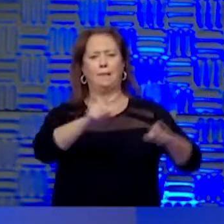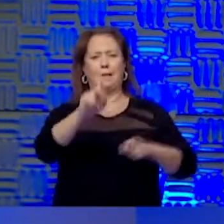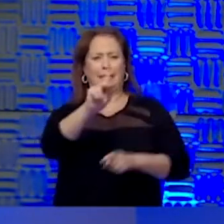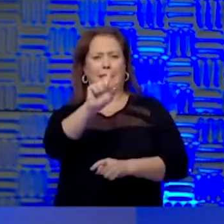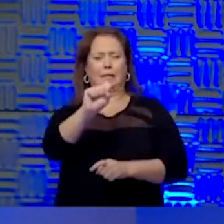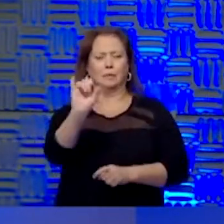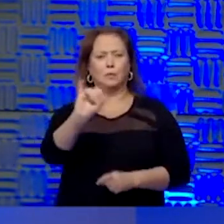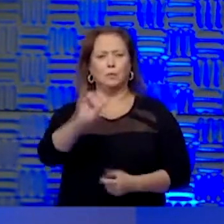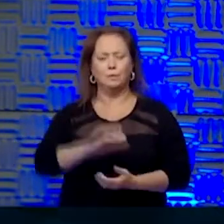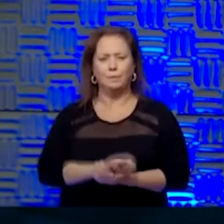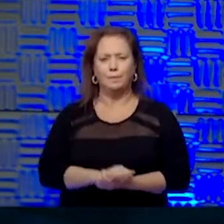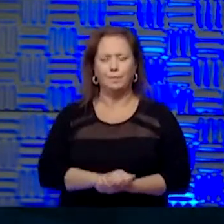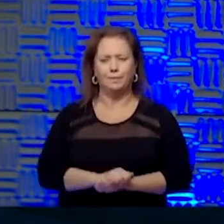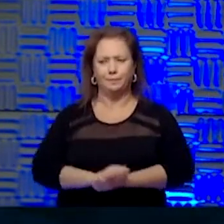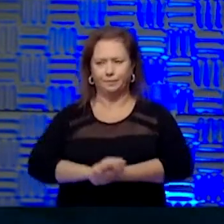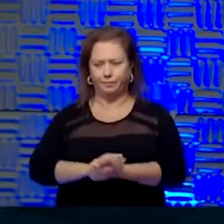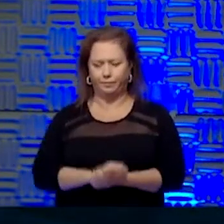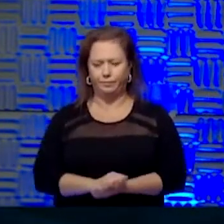Kansas.